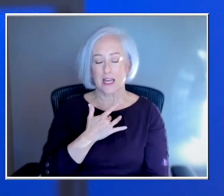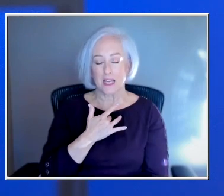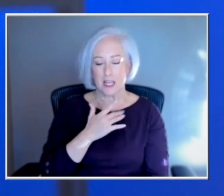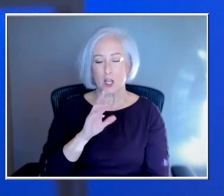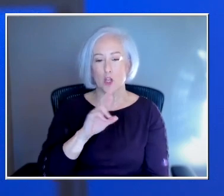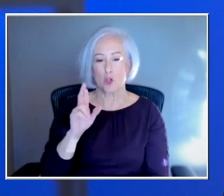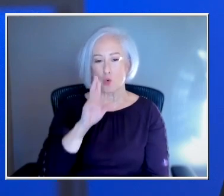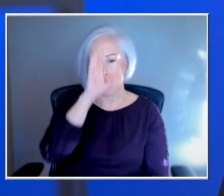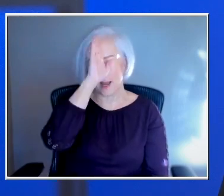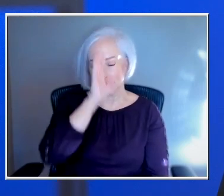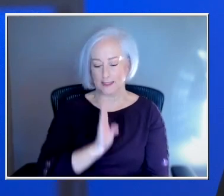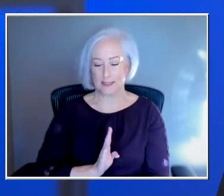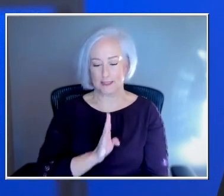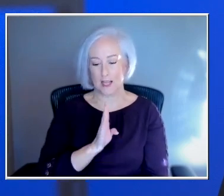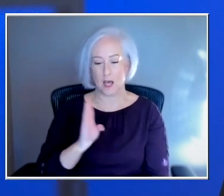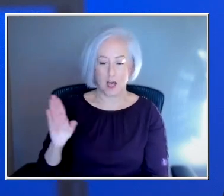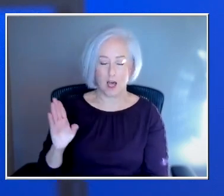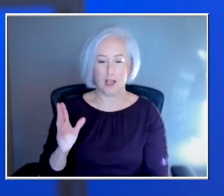my body,